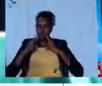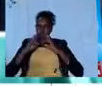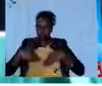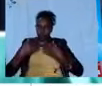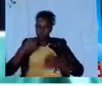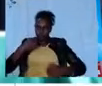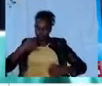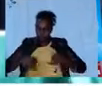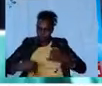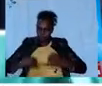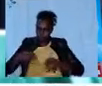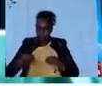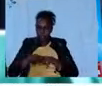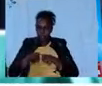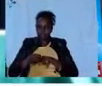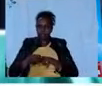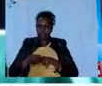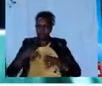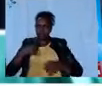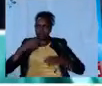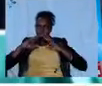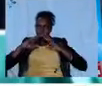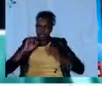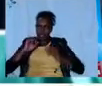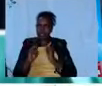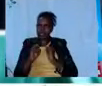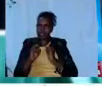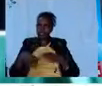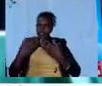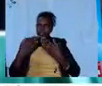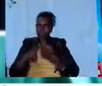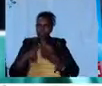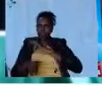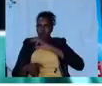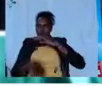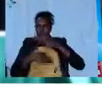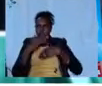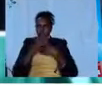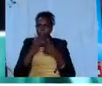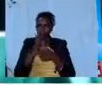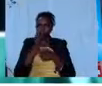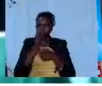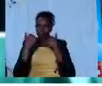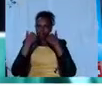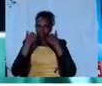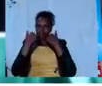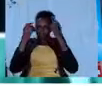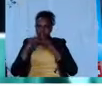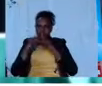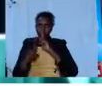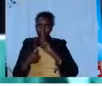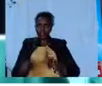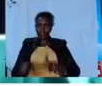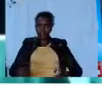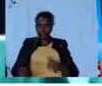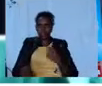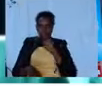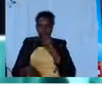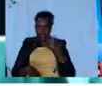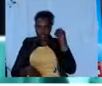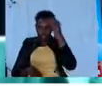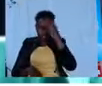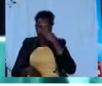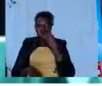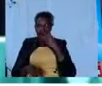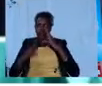the blessing of making peace and the joy of seeking justice. Take from our soul all strain and stress, and let our ordered life